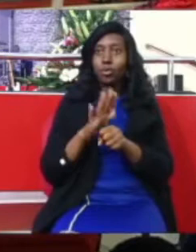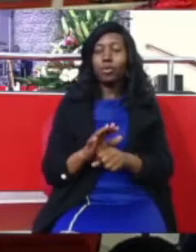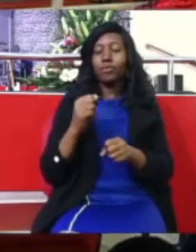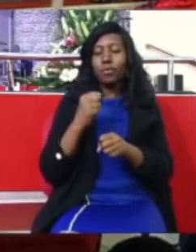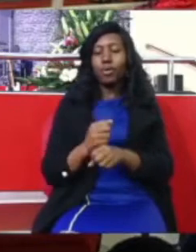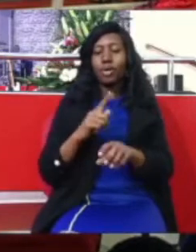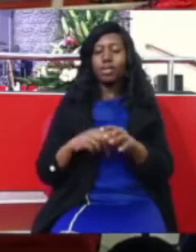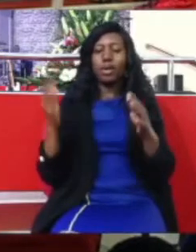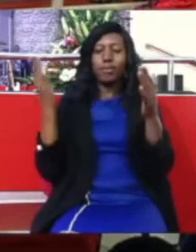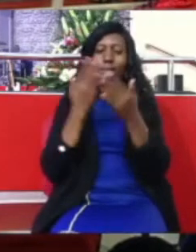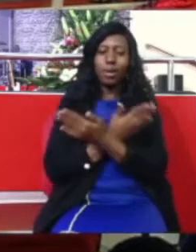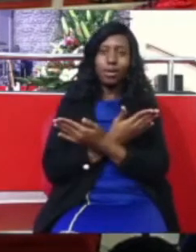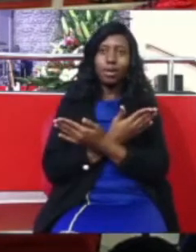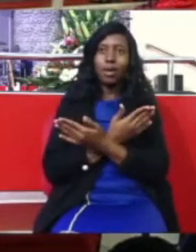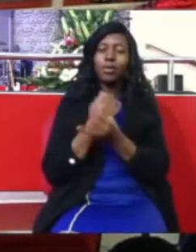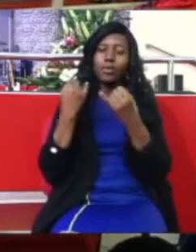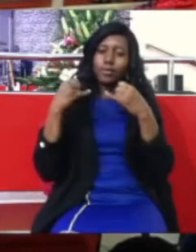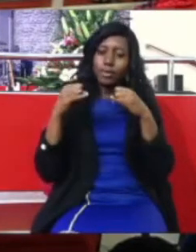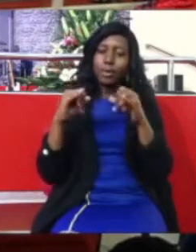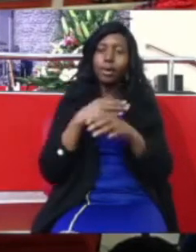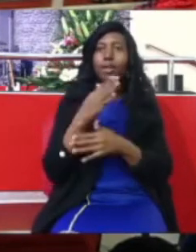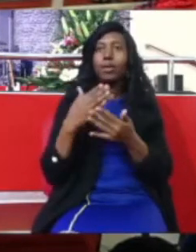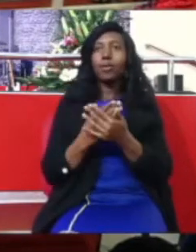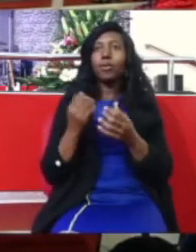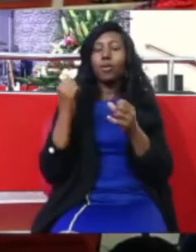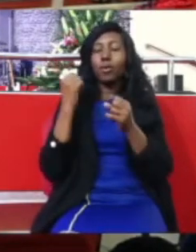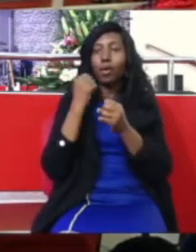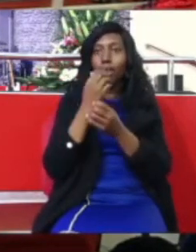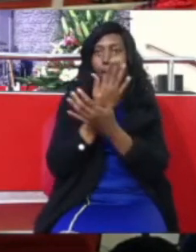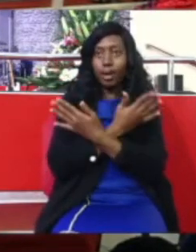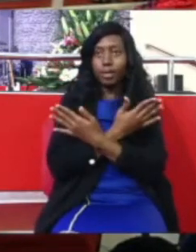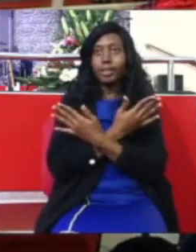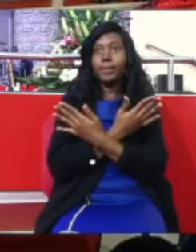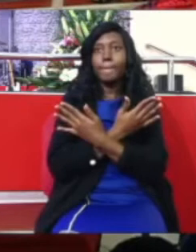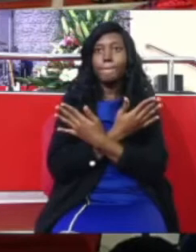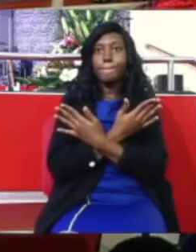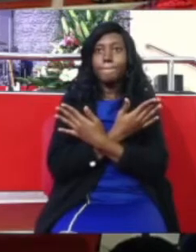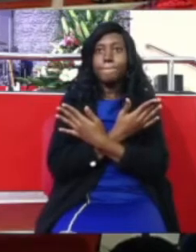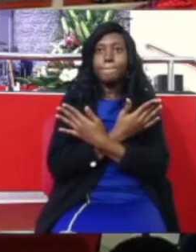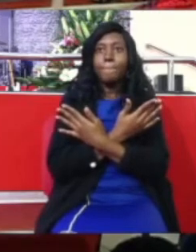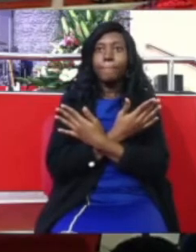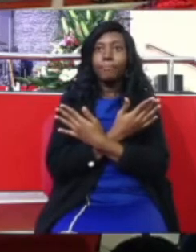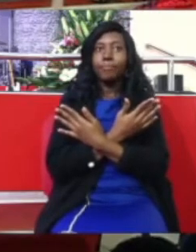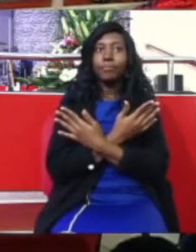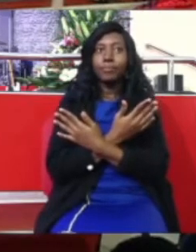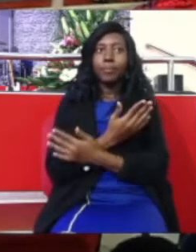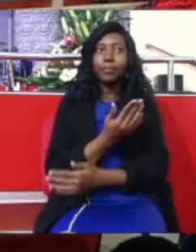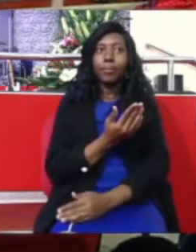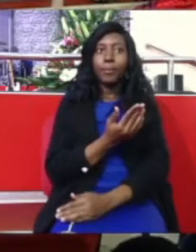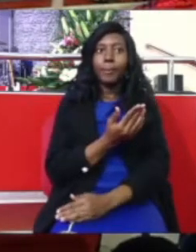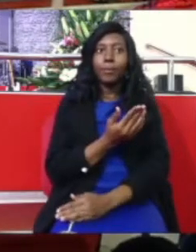have toiled the whole night. I happen to come from the lake region. Fish is never caught during the day. They normally